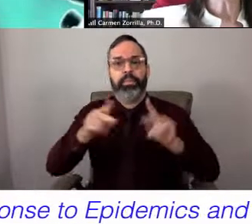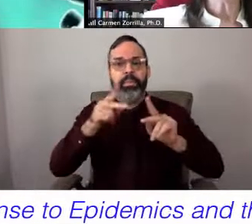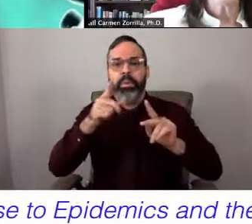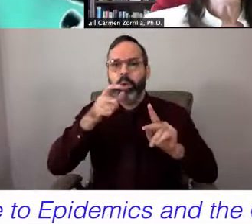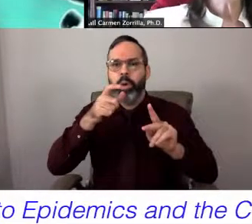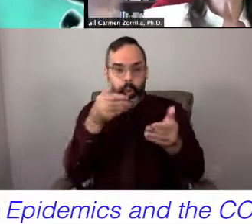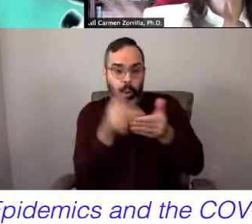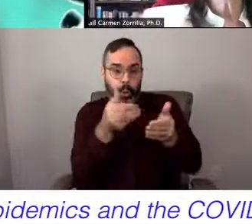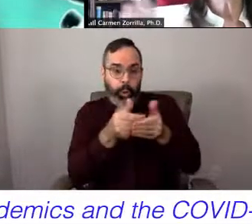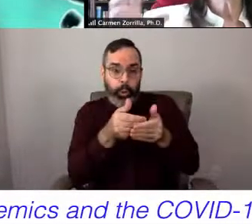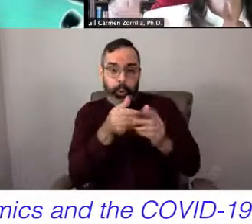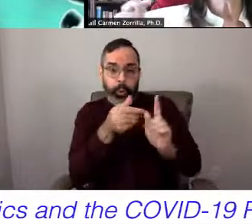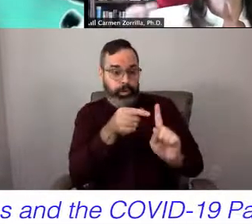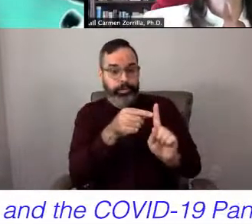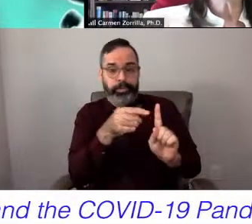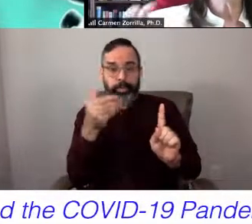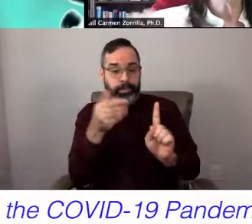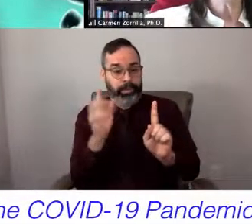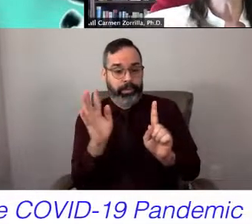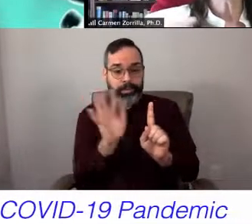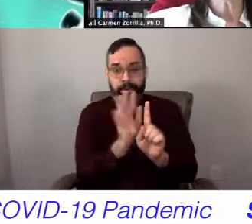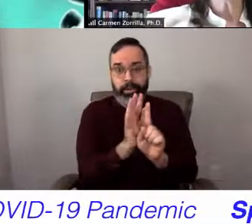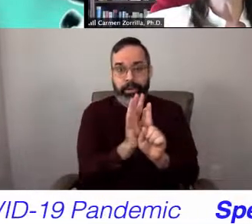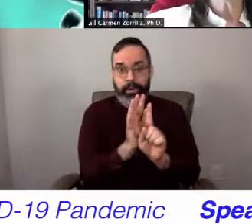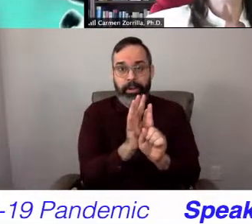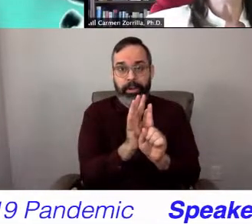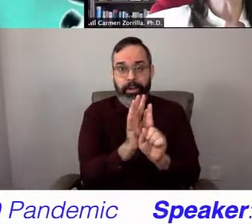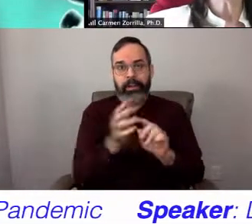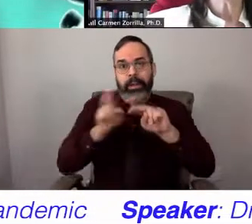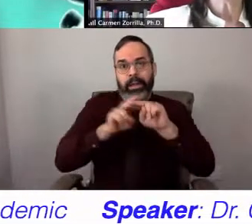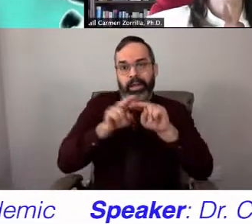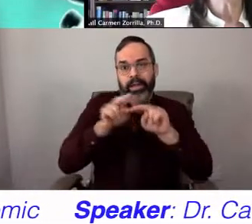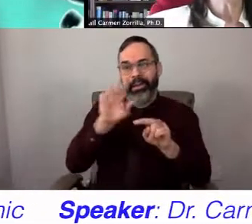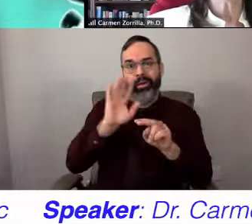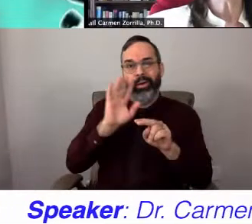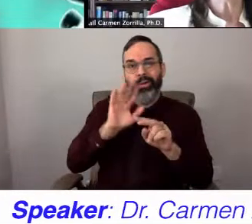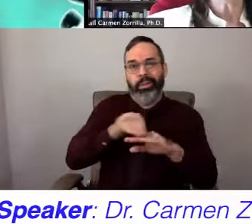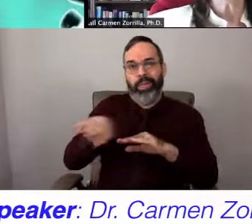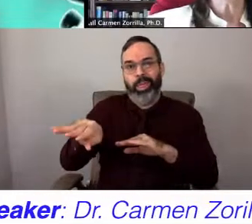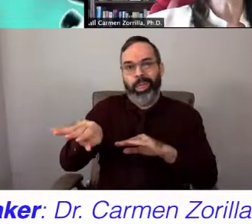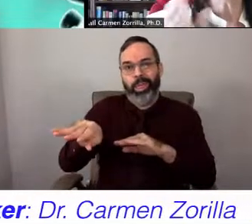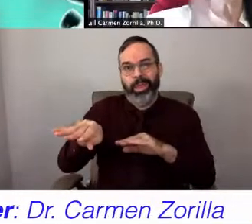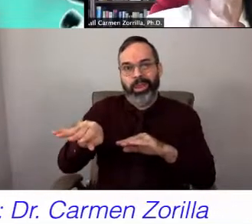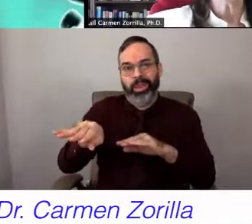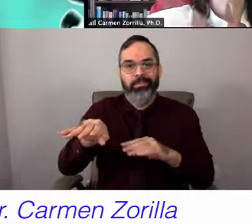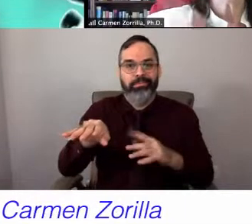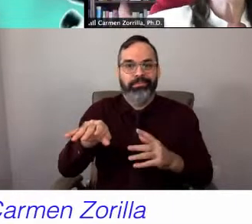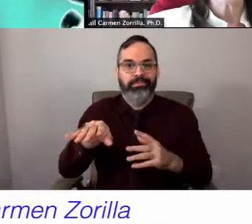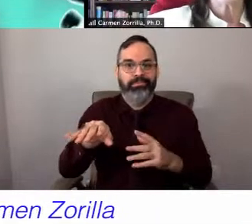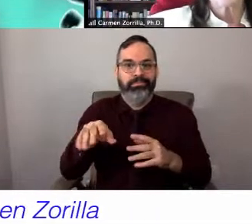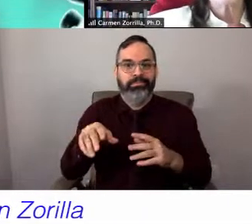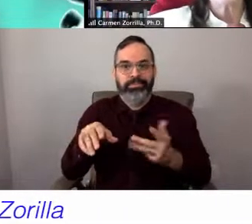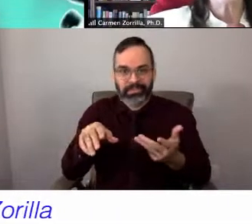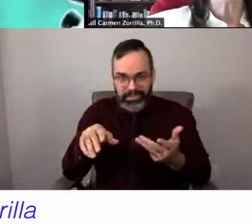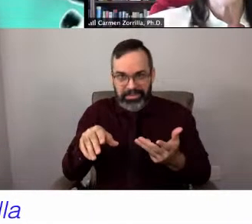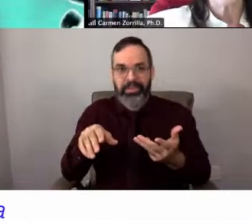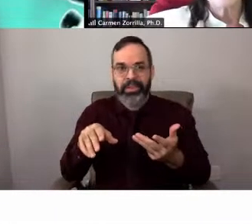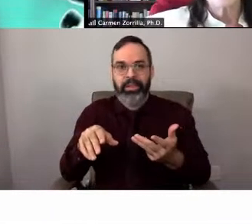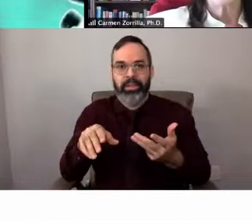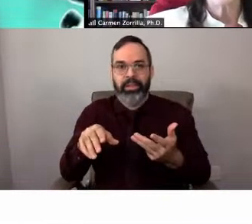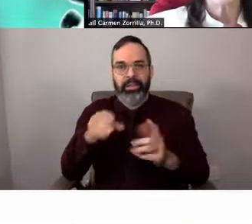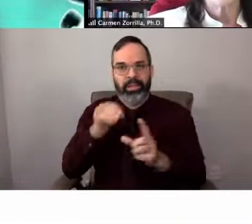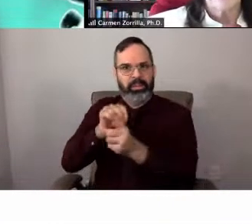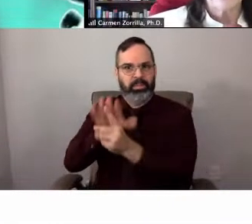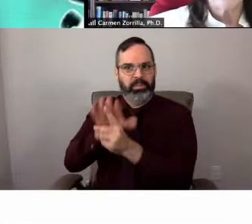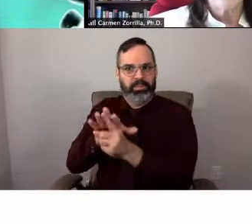you, there's no evidence that they were infected if they were exposed after those